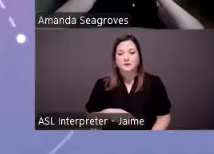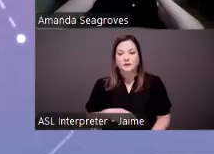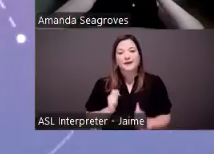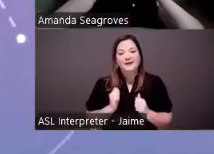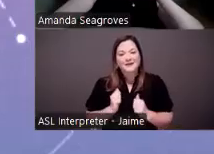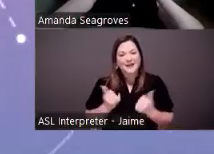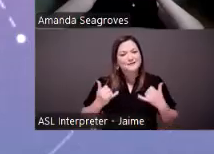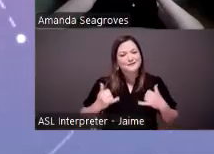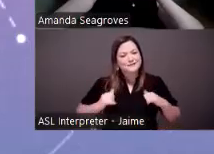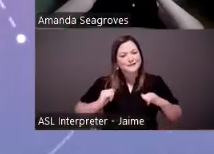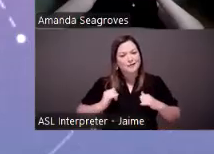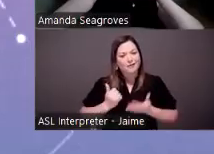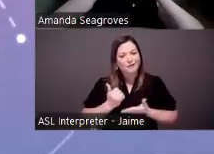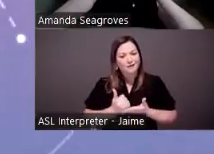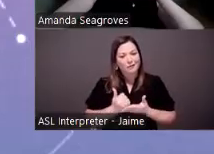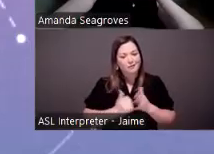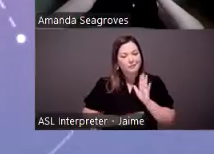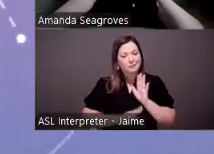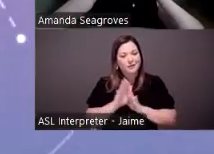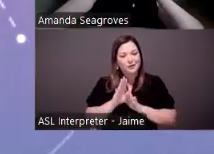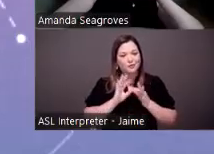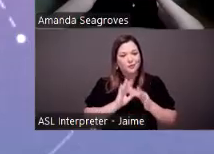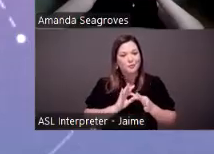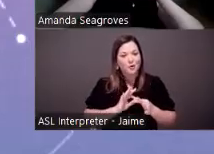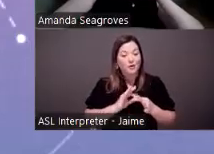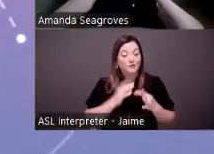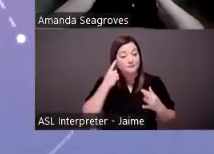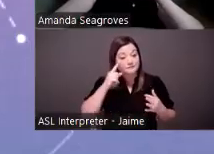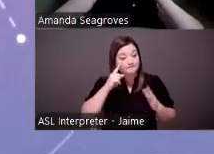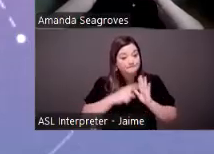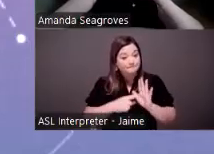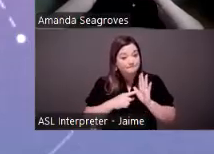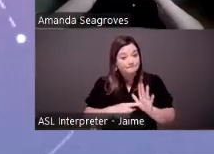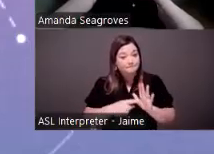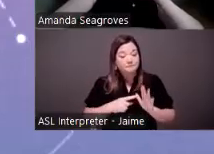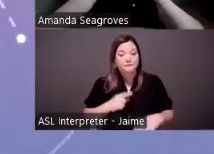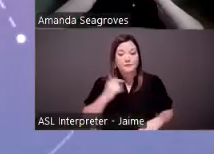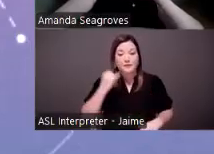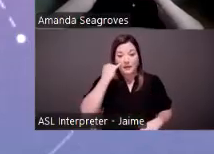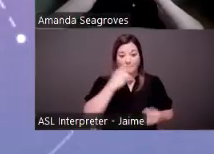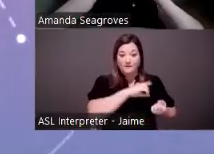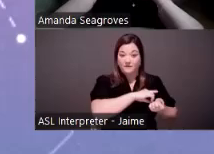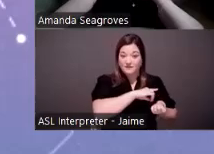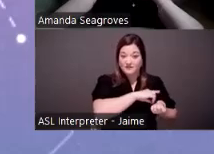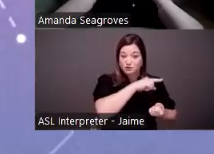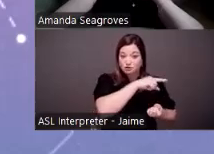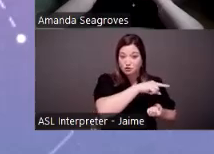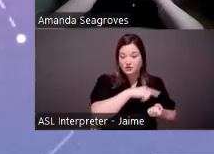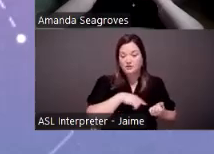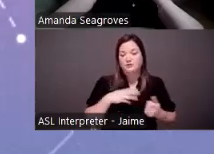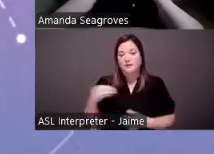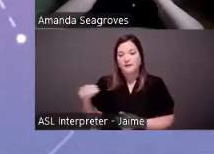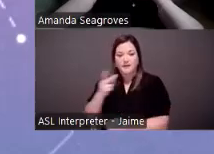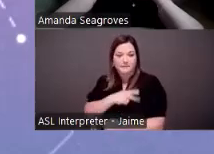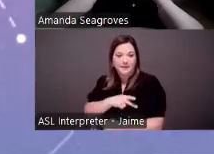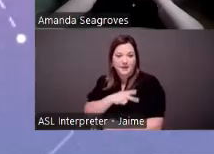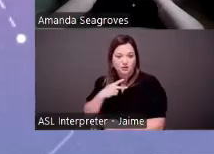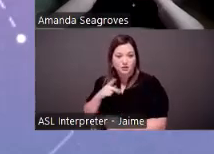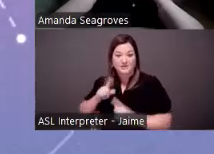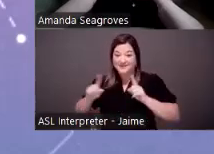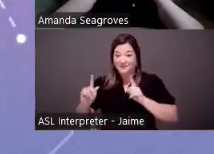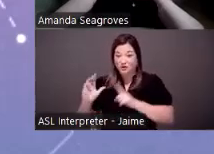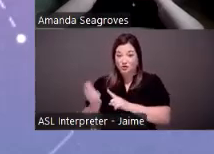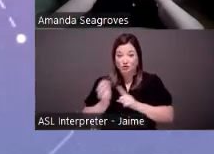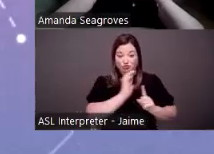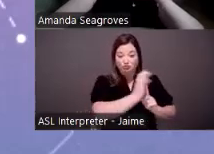they can still help build rapport by explaining, for example, if there's a physician and there is a patient from different cultures, there